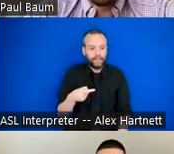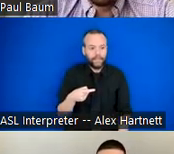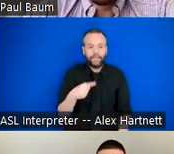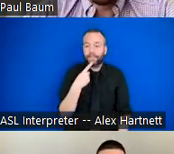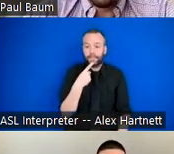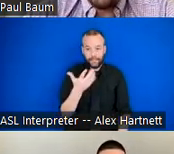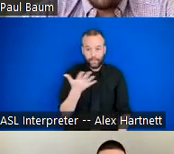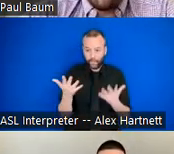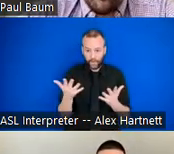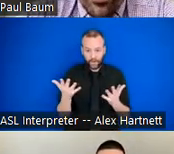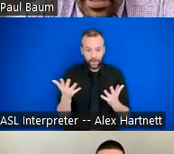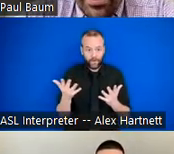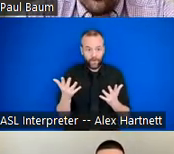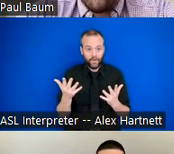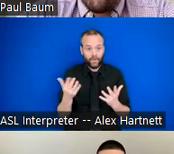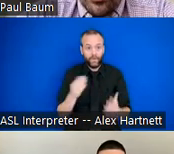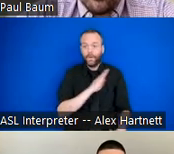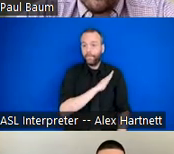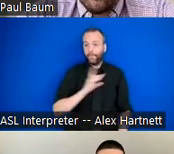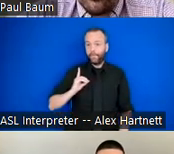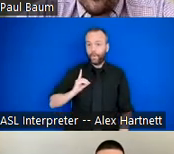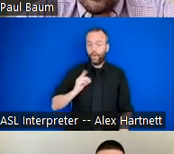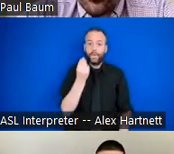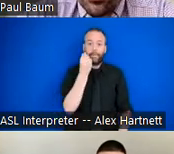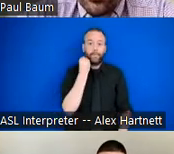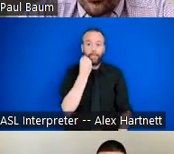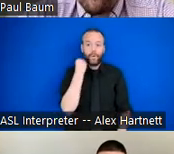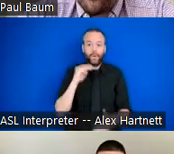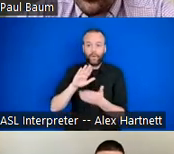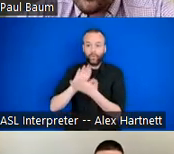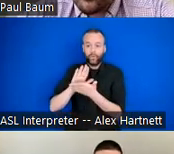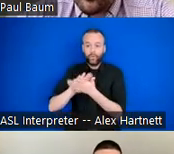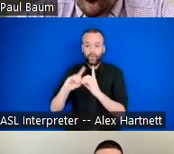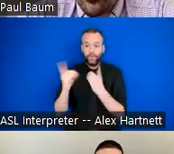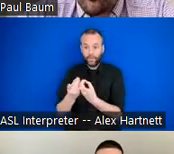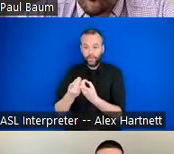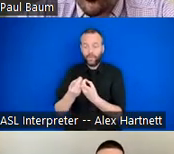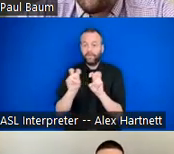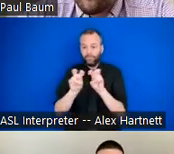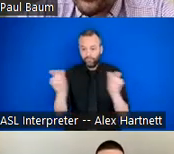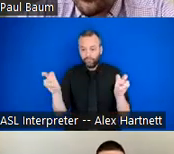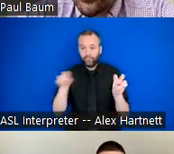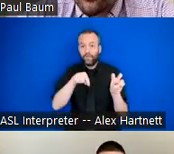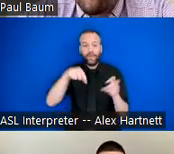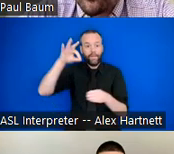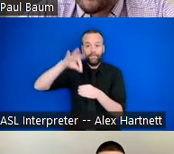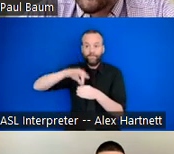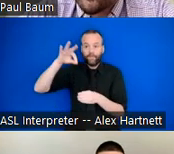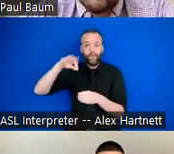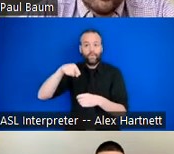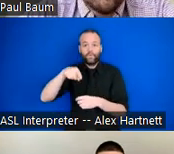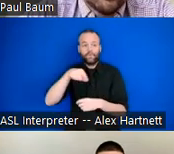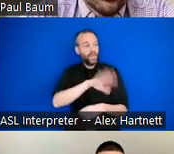LGBTQnation.com, the board of the Murrieta Valley Unified School District voted to ignore an order from the state of California